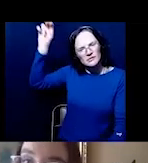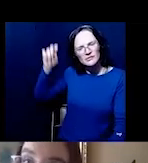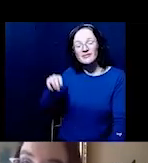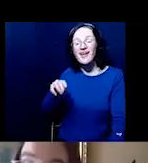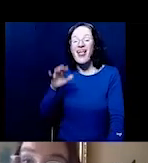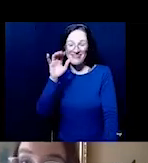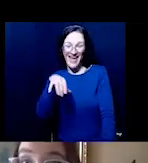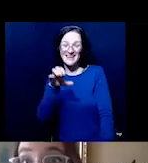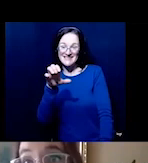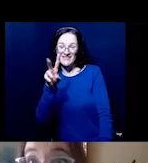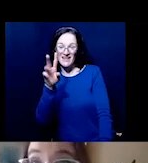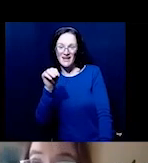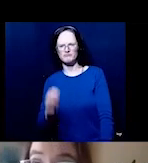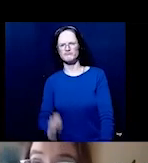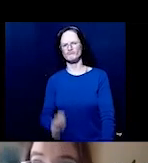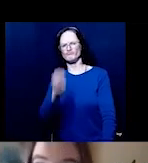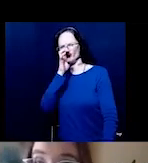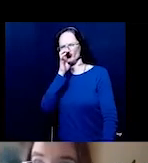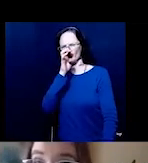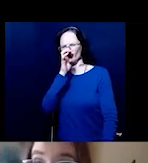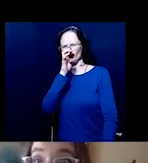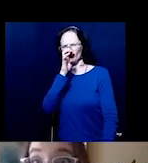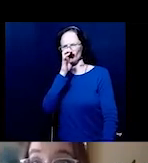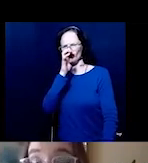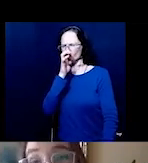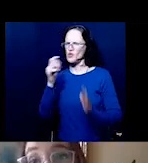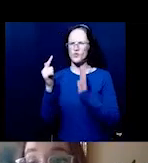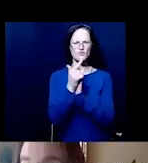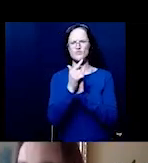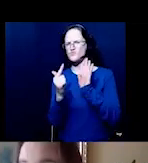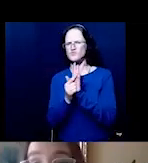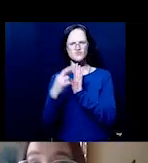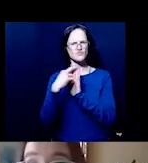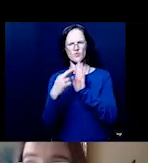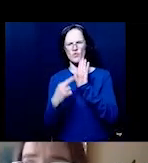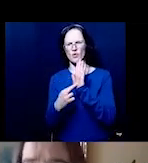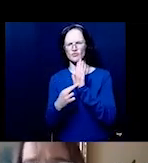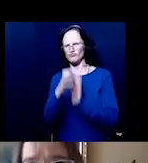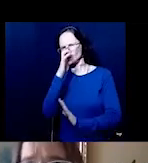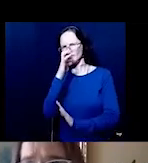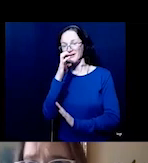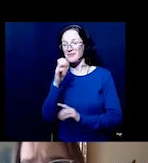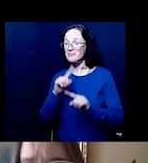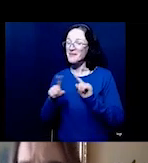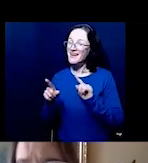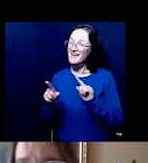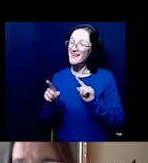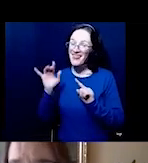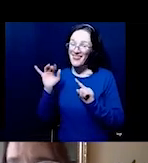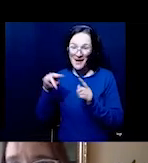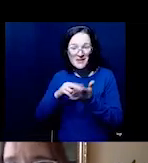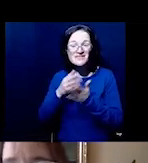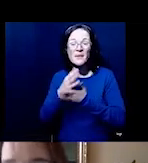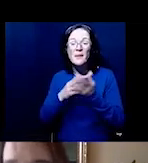doing makes people fall into the cracks. They don't have everything. And you were talking about the fact that you had an invisible disability,